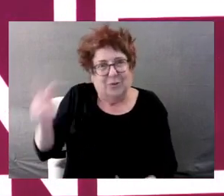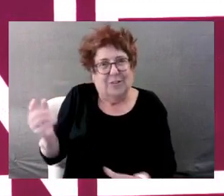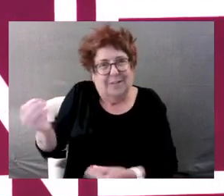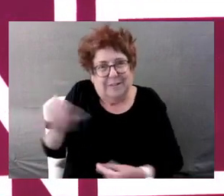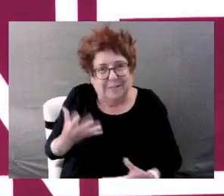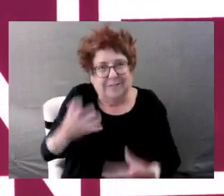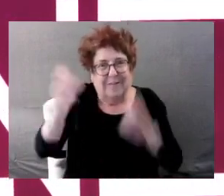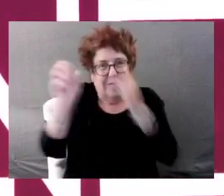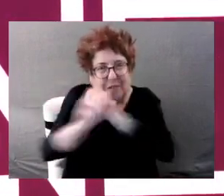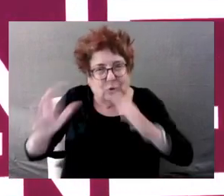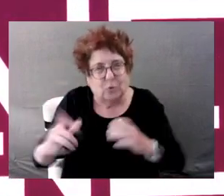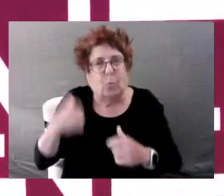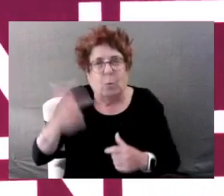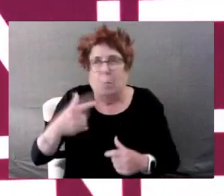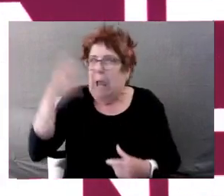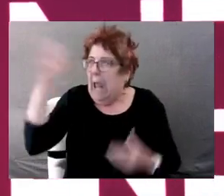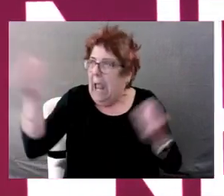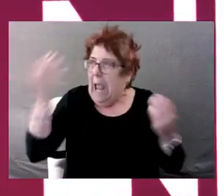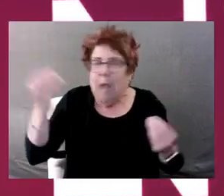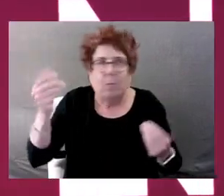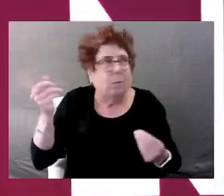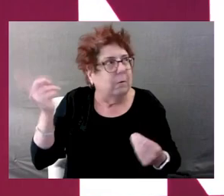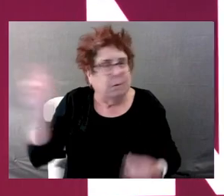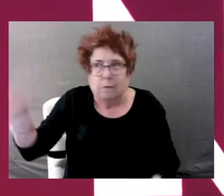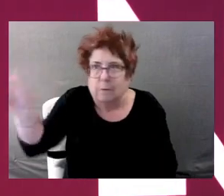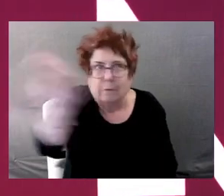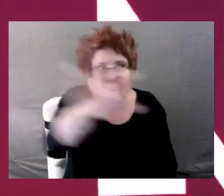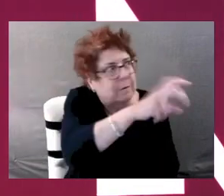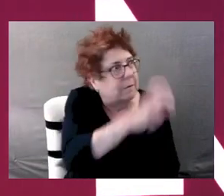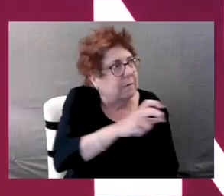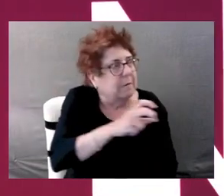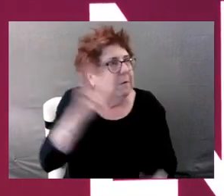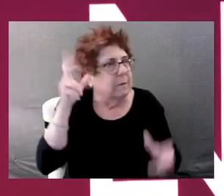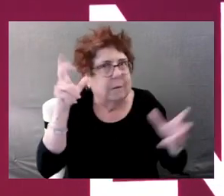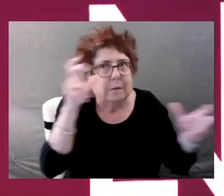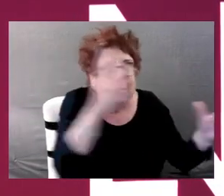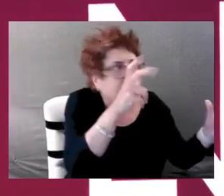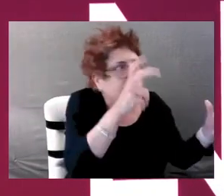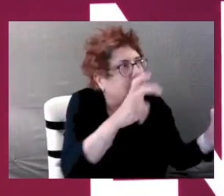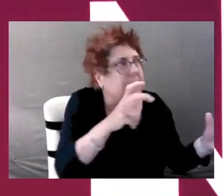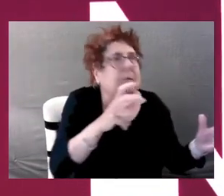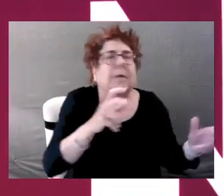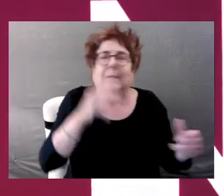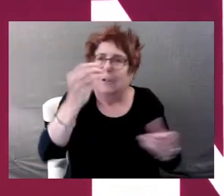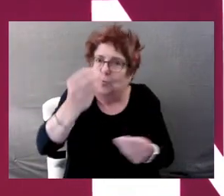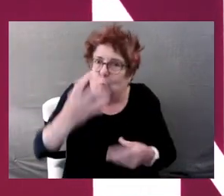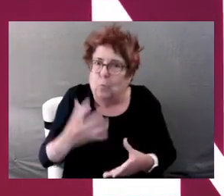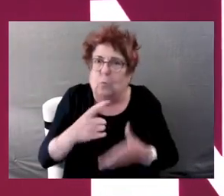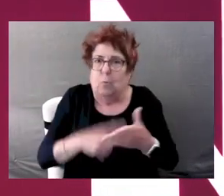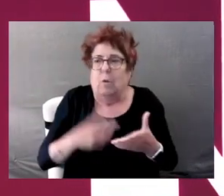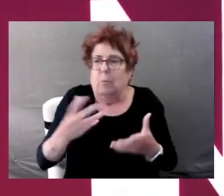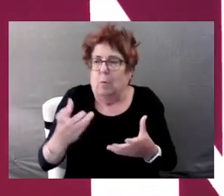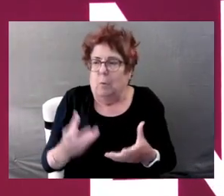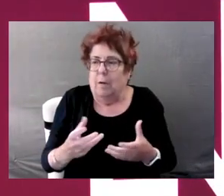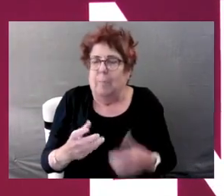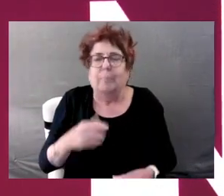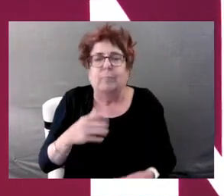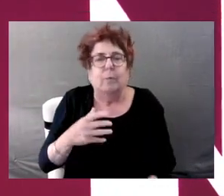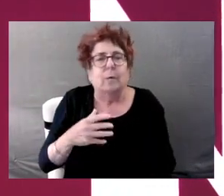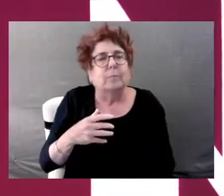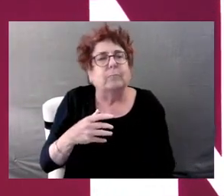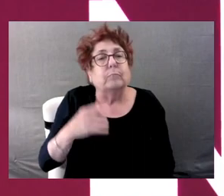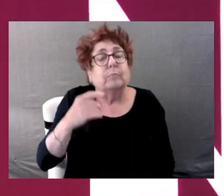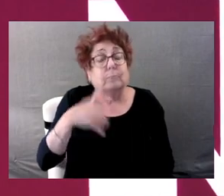and we listened to people and they told us what they wanted. Right? My grandmother would always say that if you want someone to not complain about the